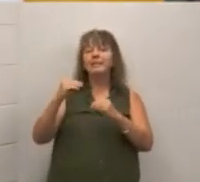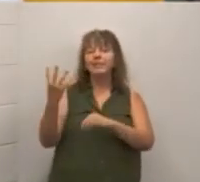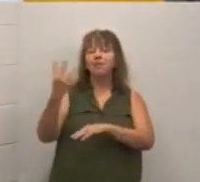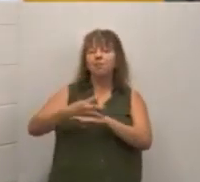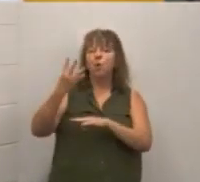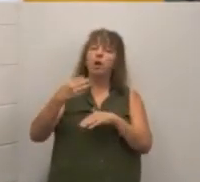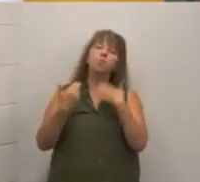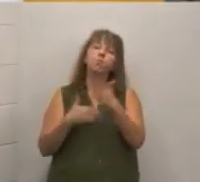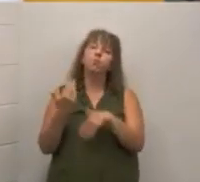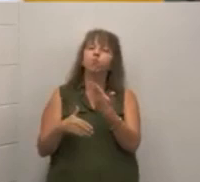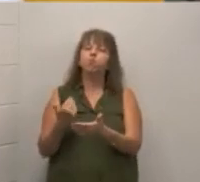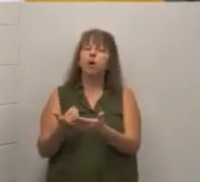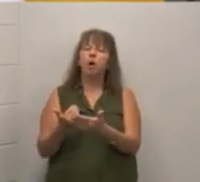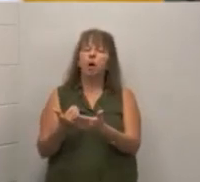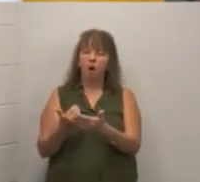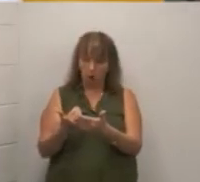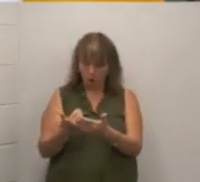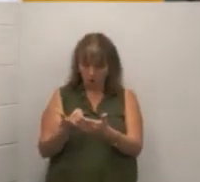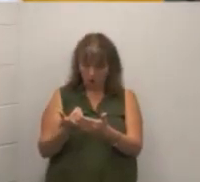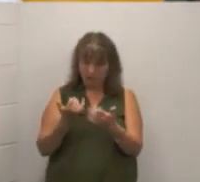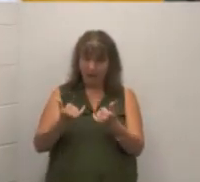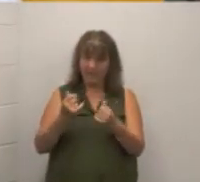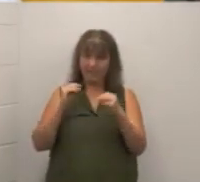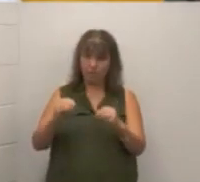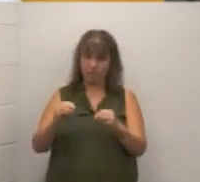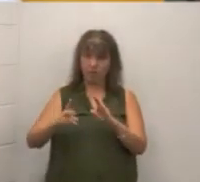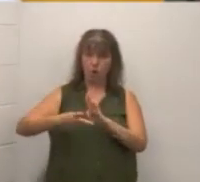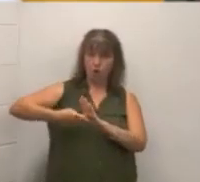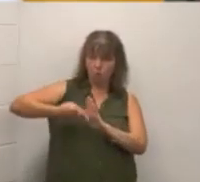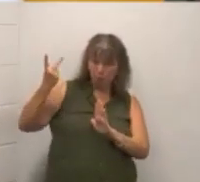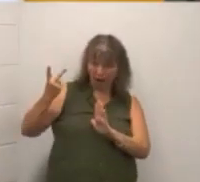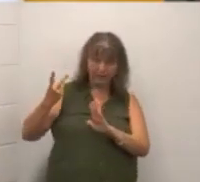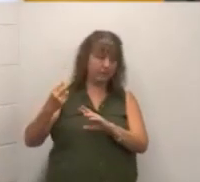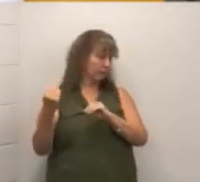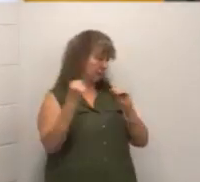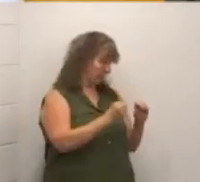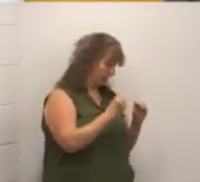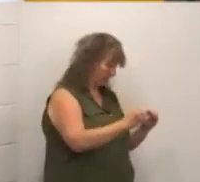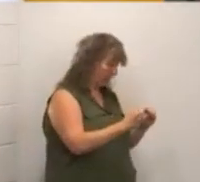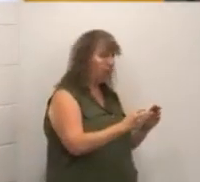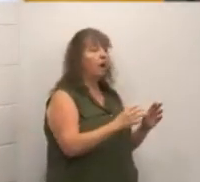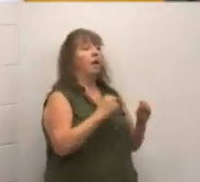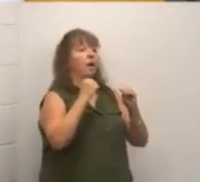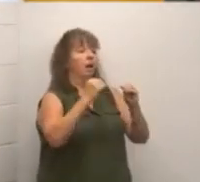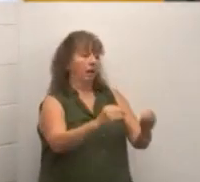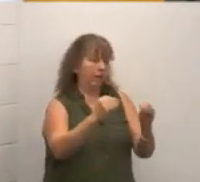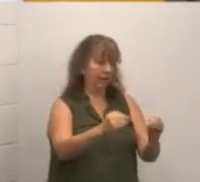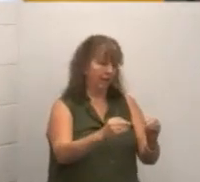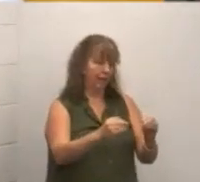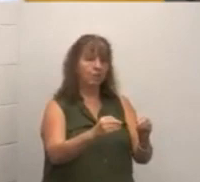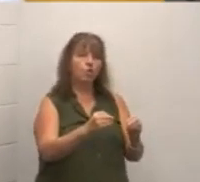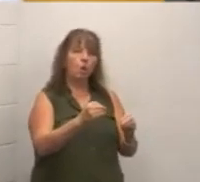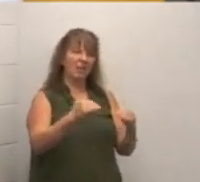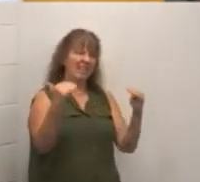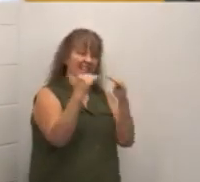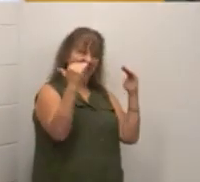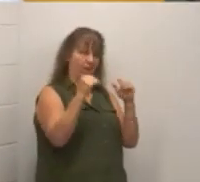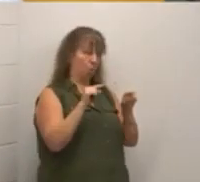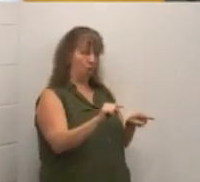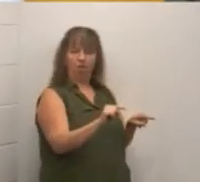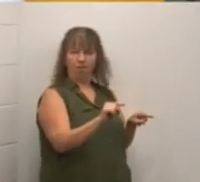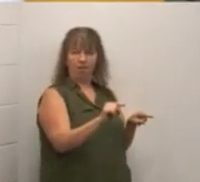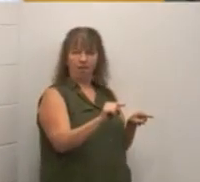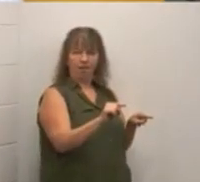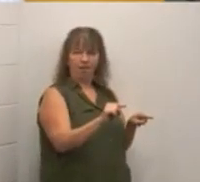can still move ahead and that the students in each one of those unique environments are getting the full experiences that are matched to